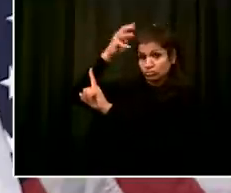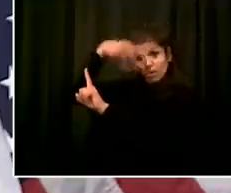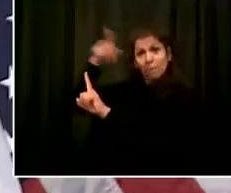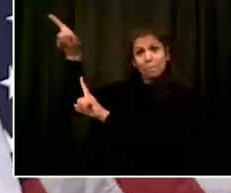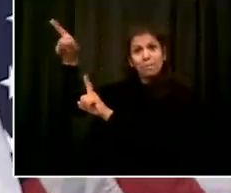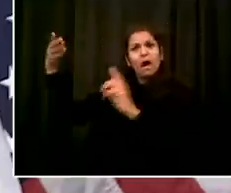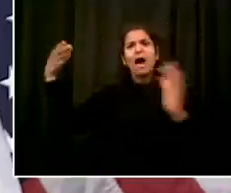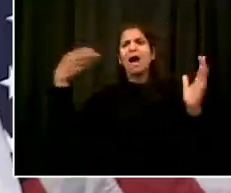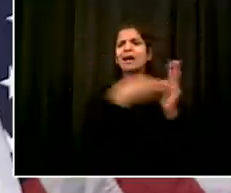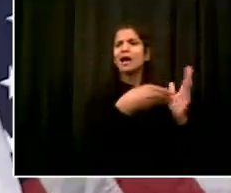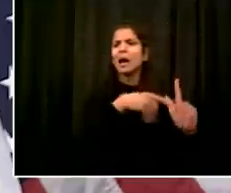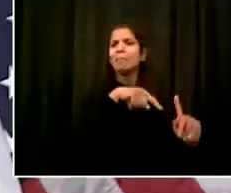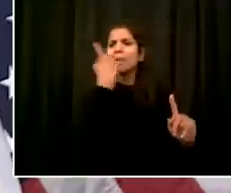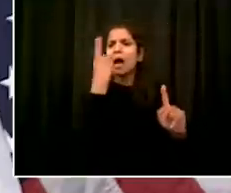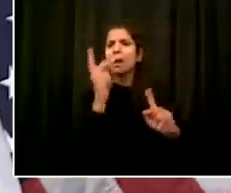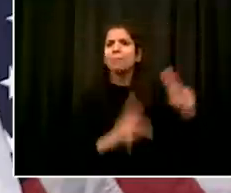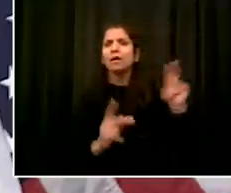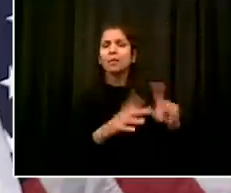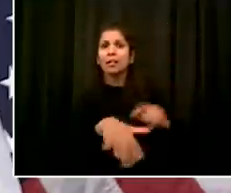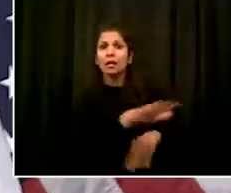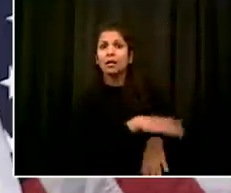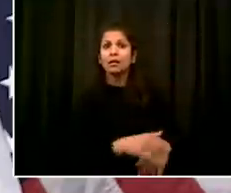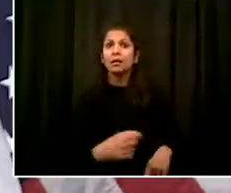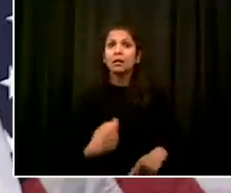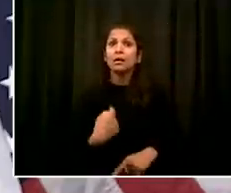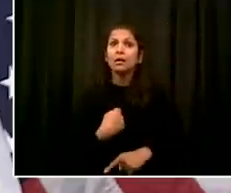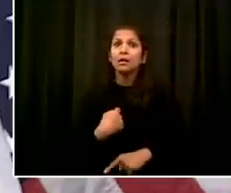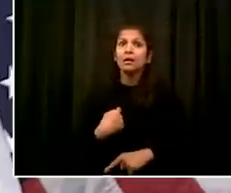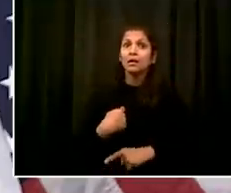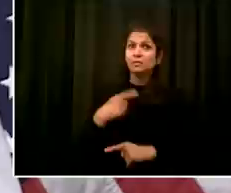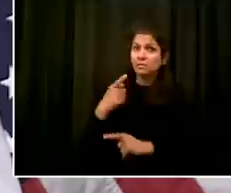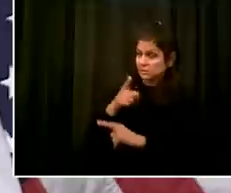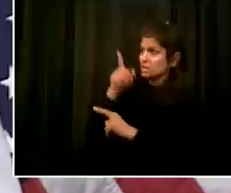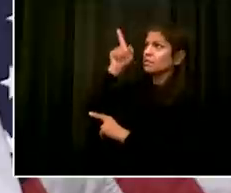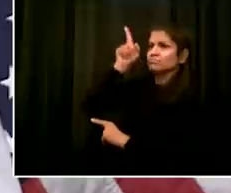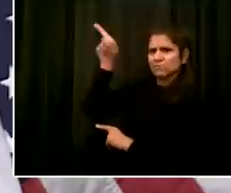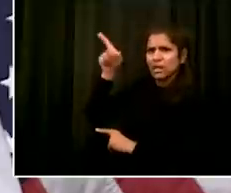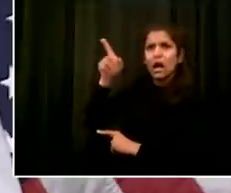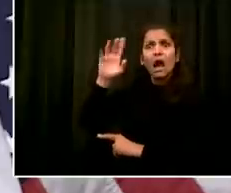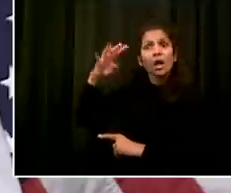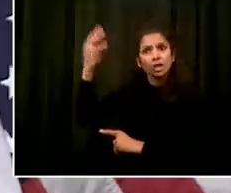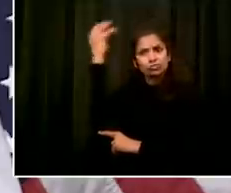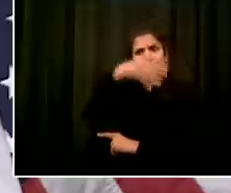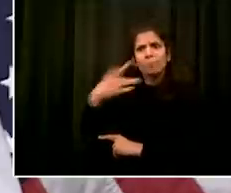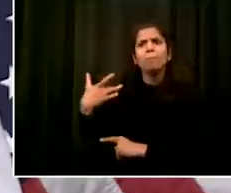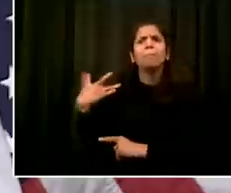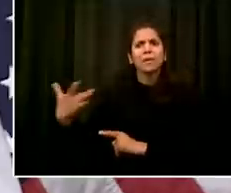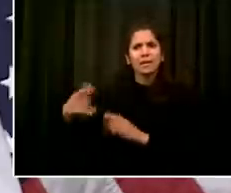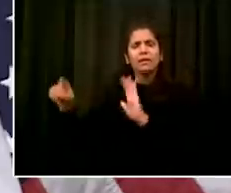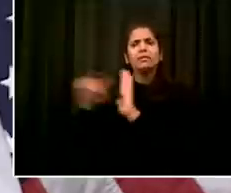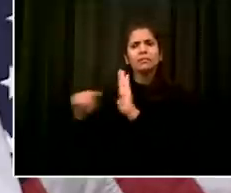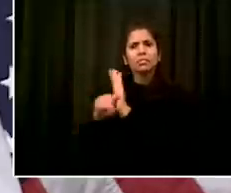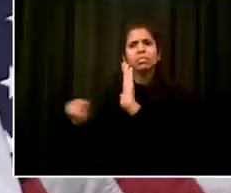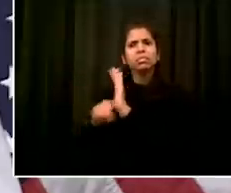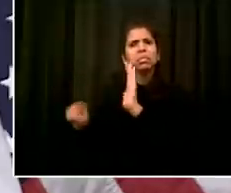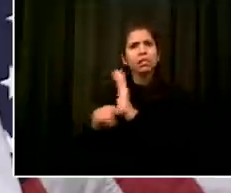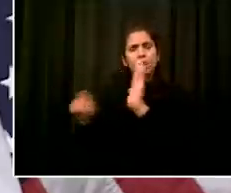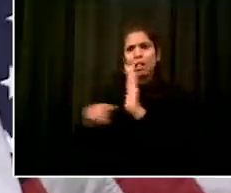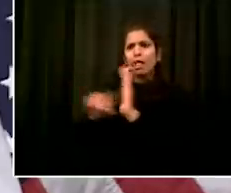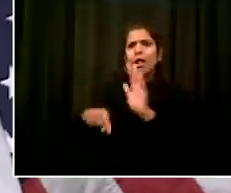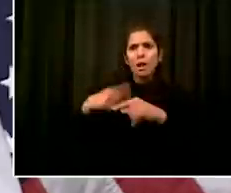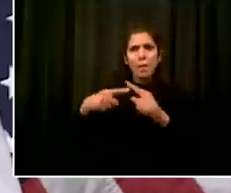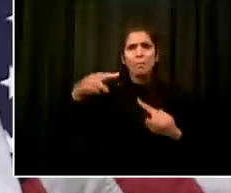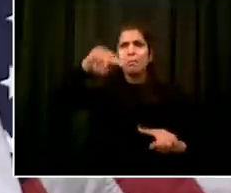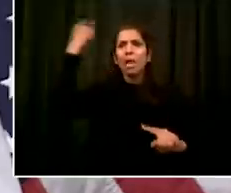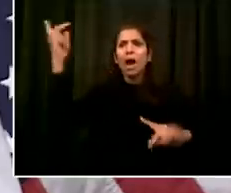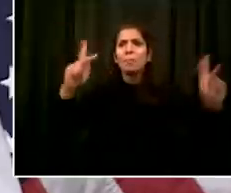divisive since the moment he strode on the public stage. He is divisive today. I unfortunately don't pay, I have no reason